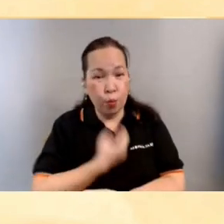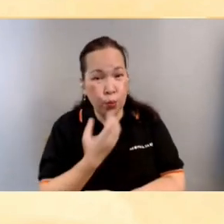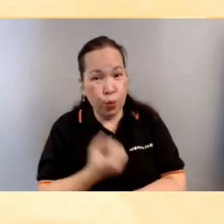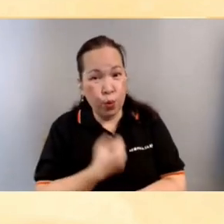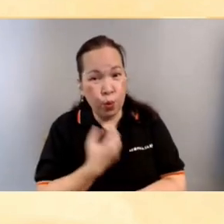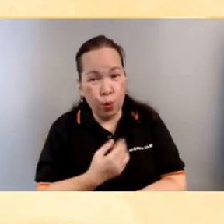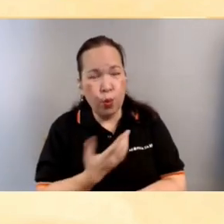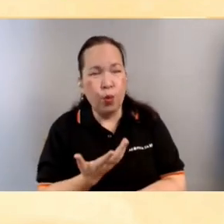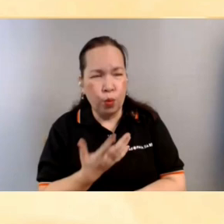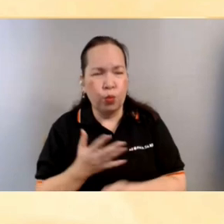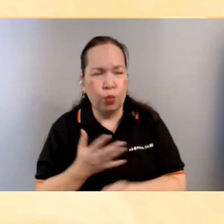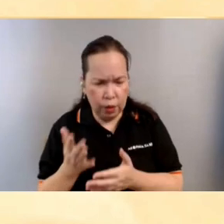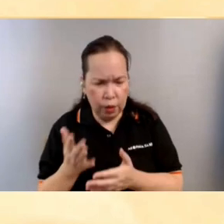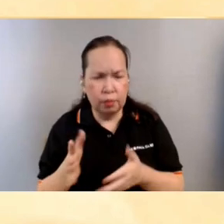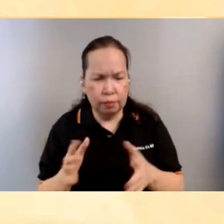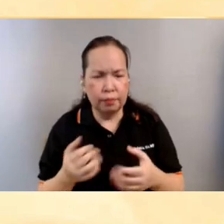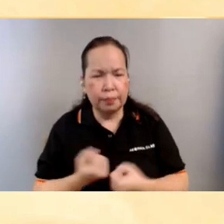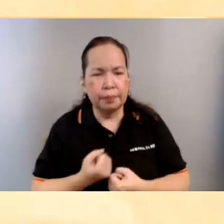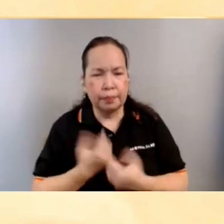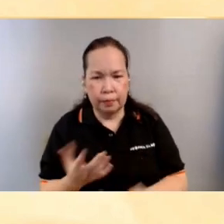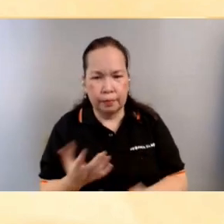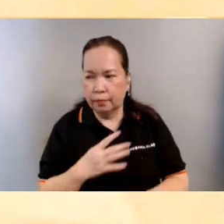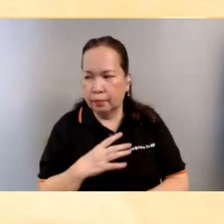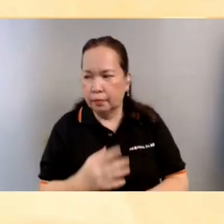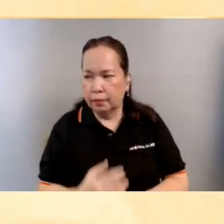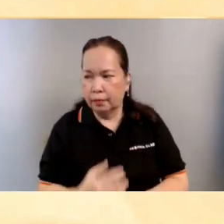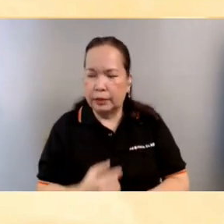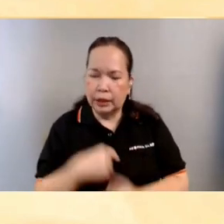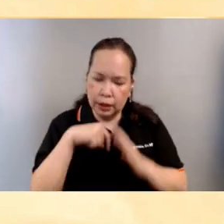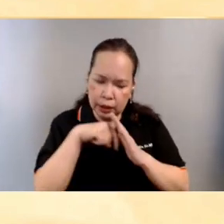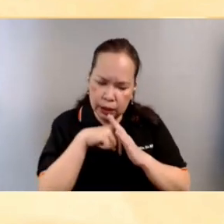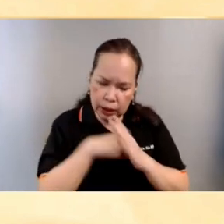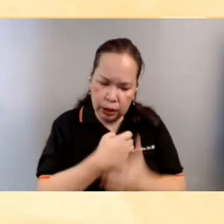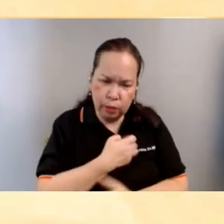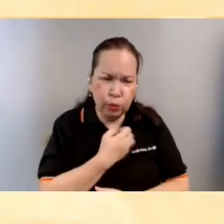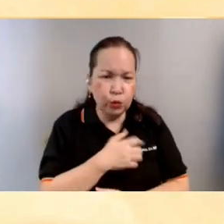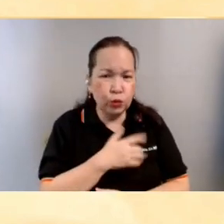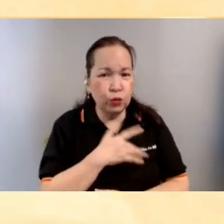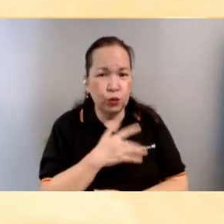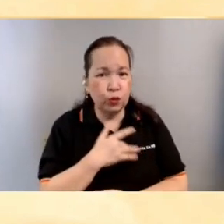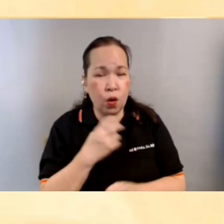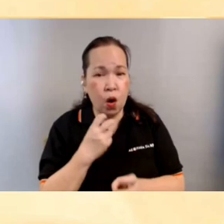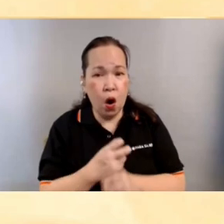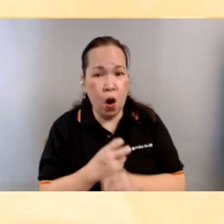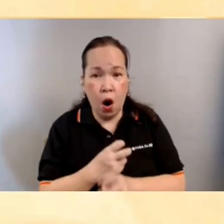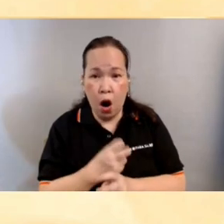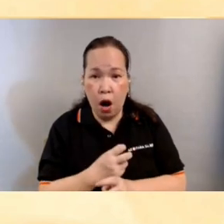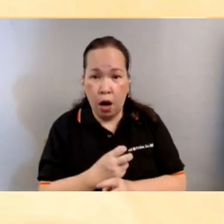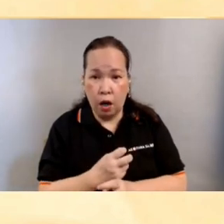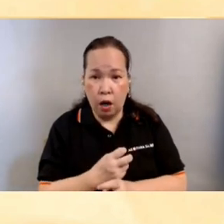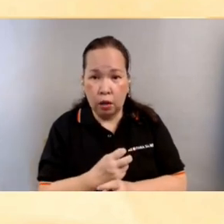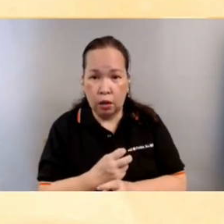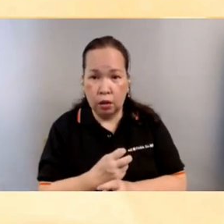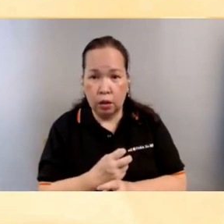very natural way of expressing deep emotion that is not expressed that